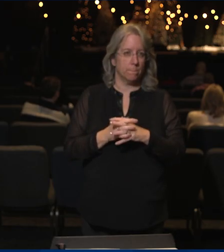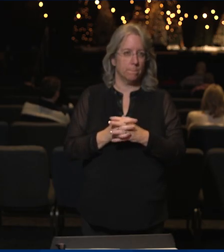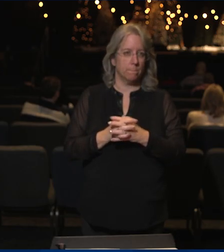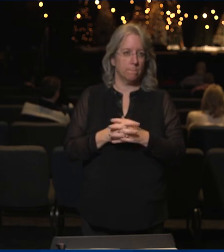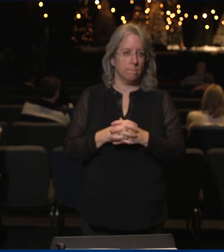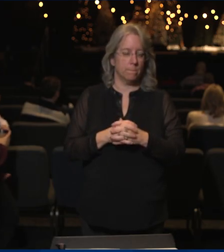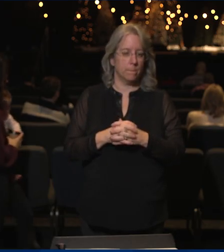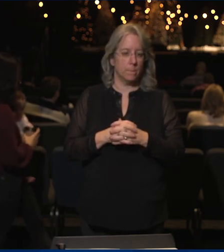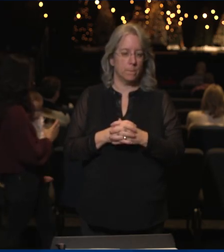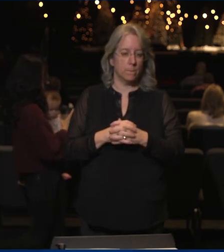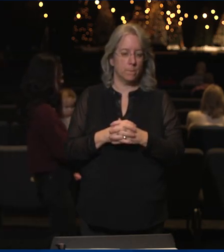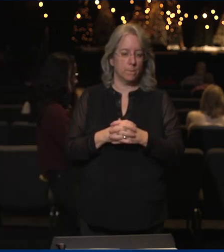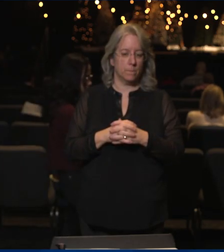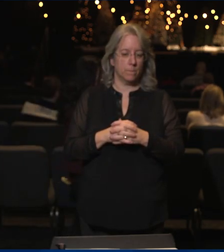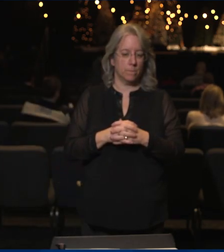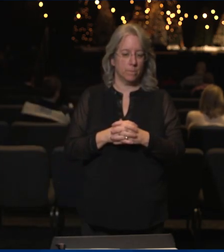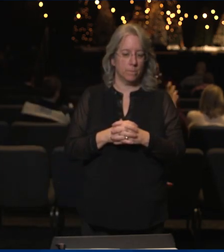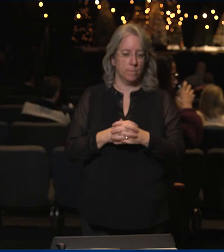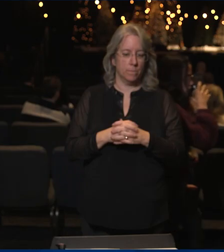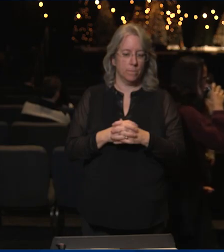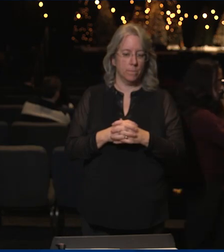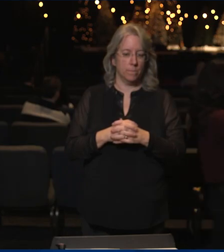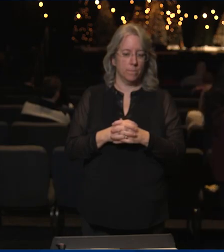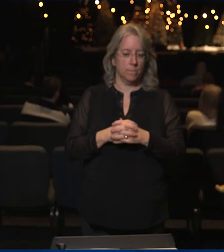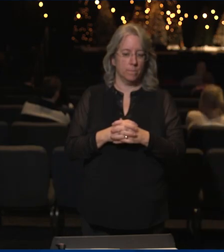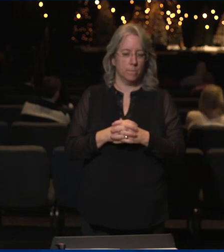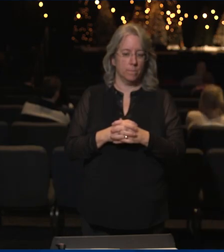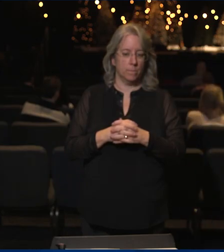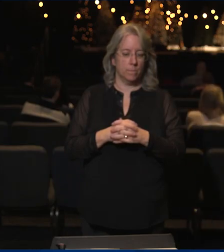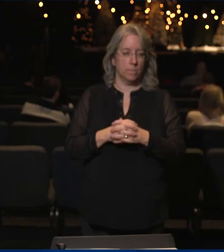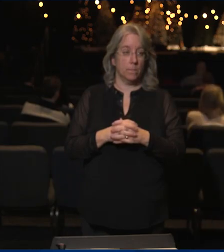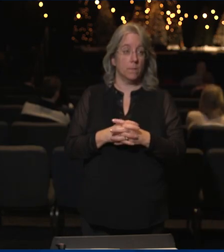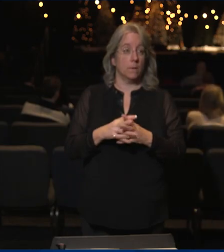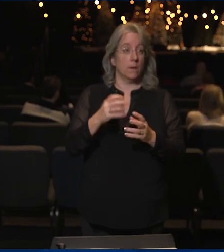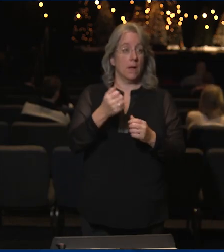Okay. Does anyone feel more grateful now?